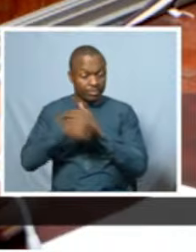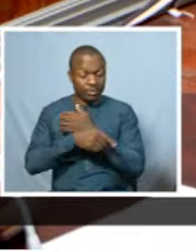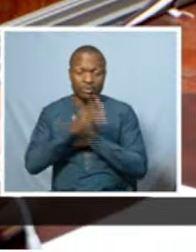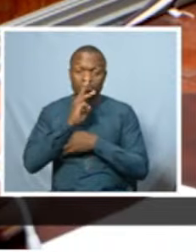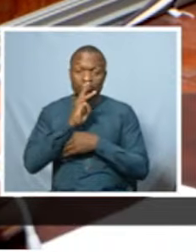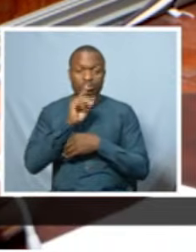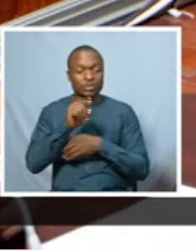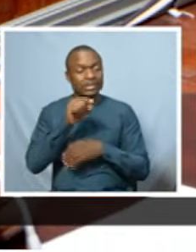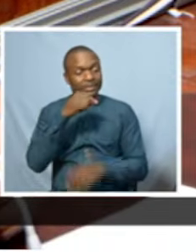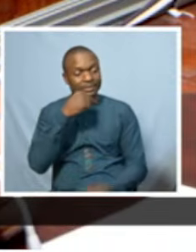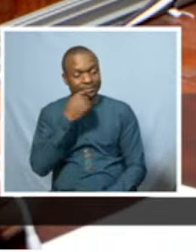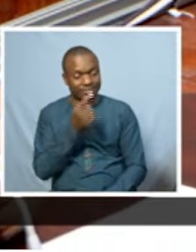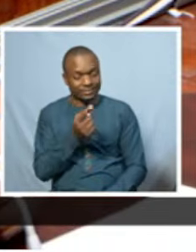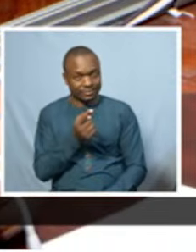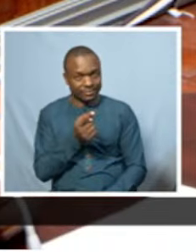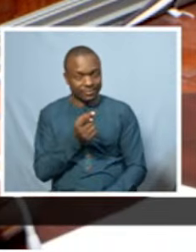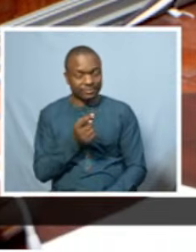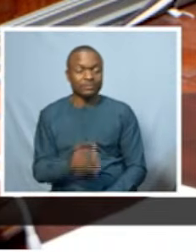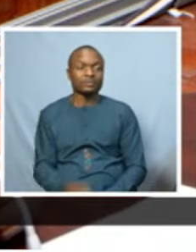you even say that